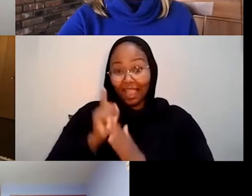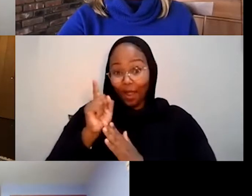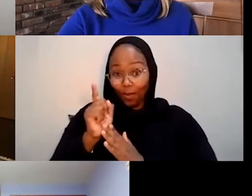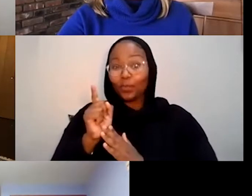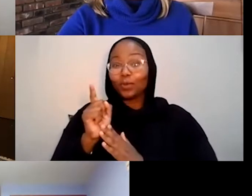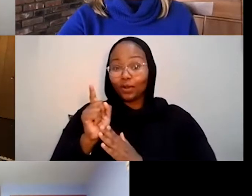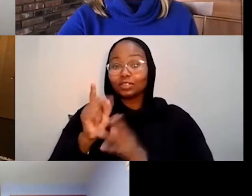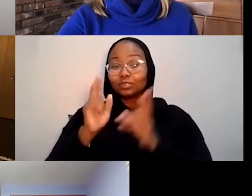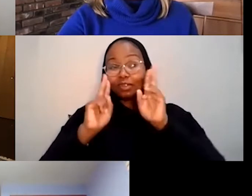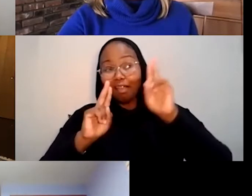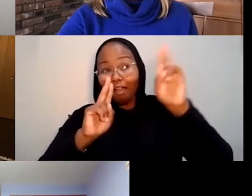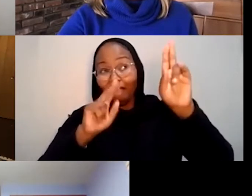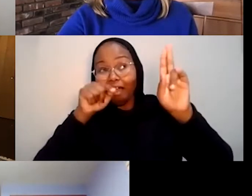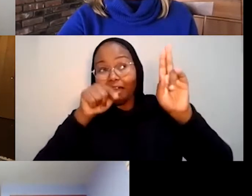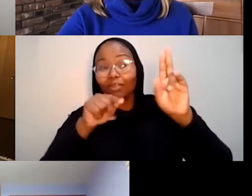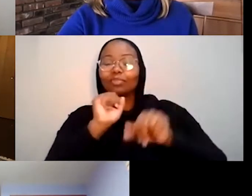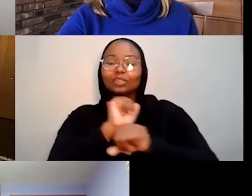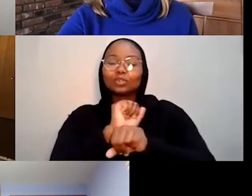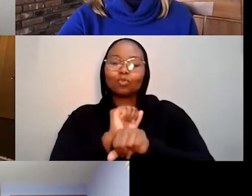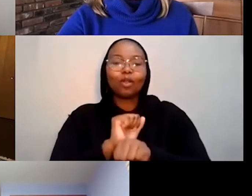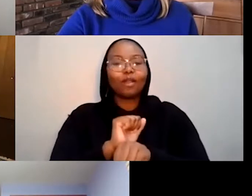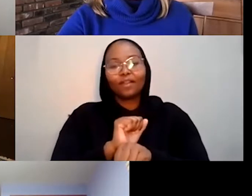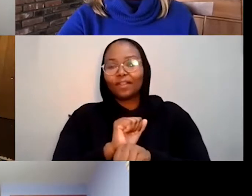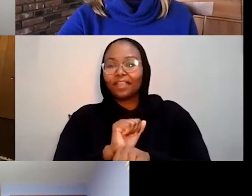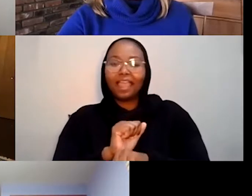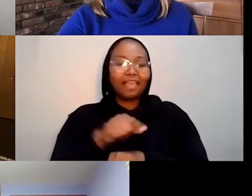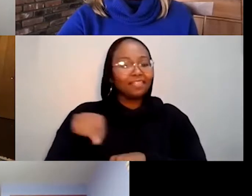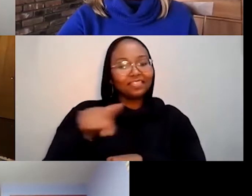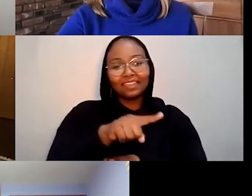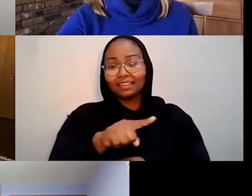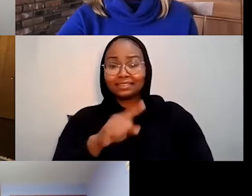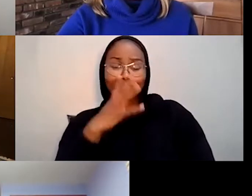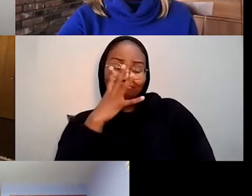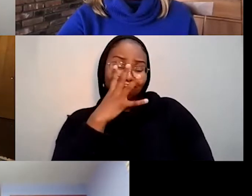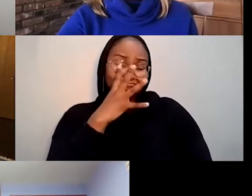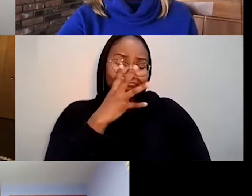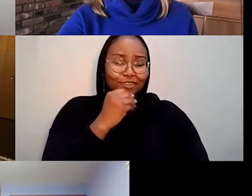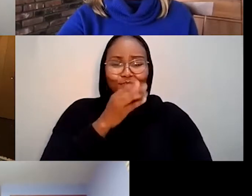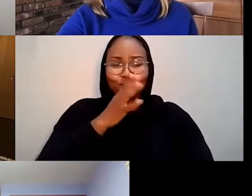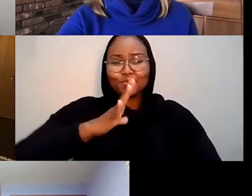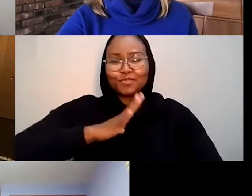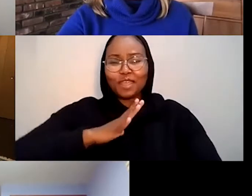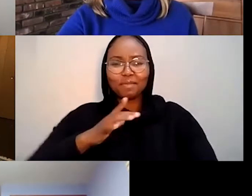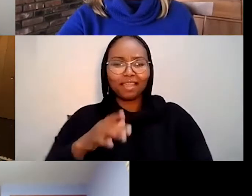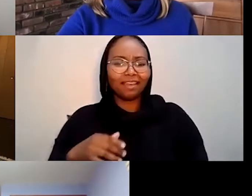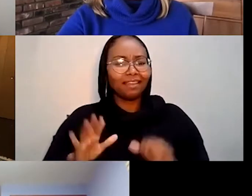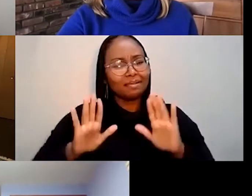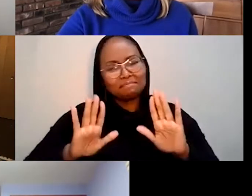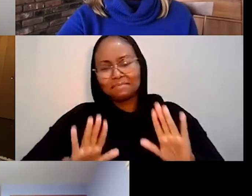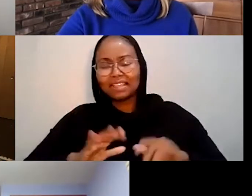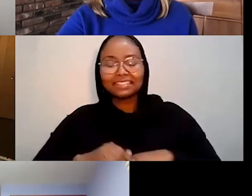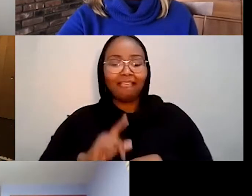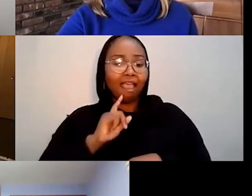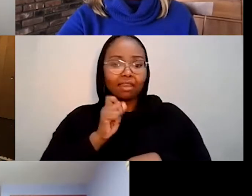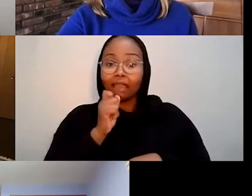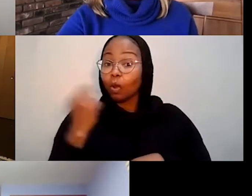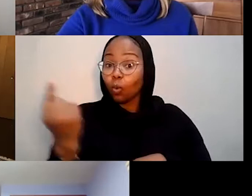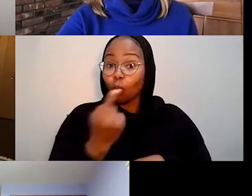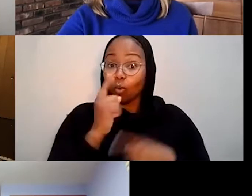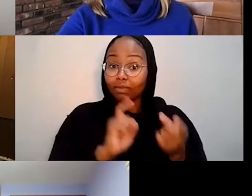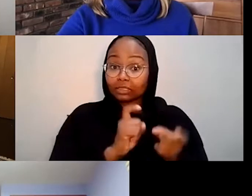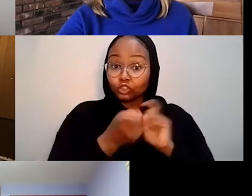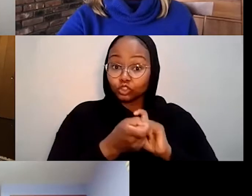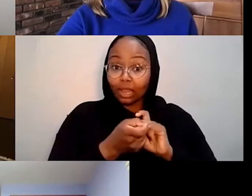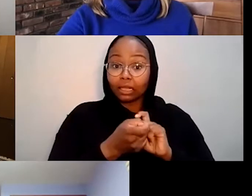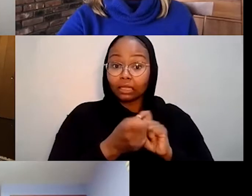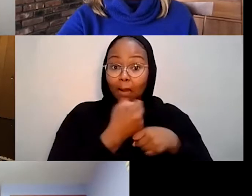work and a slew of gorgeous and amazing women who are not just change makers, but also activists,